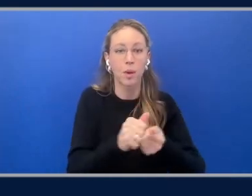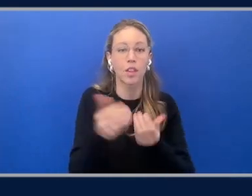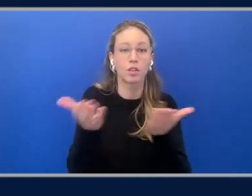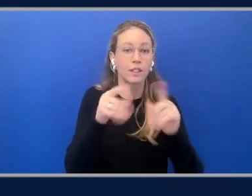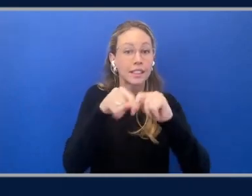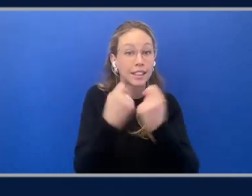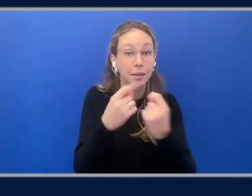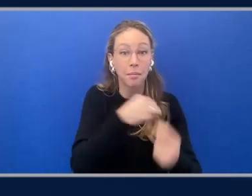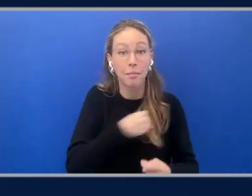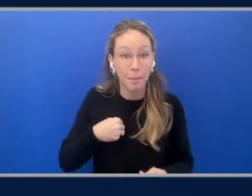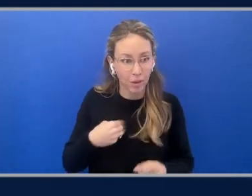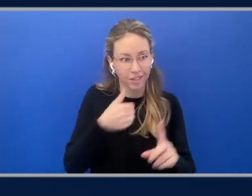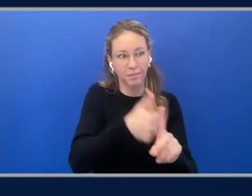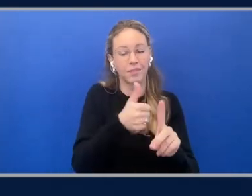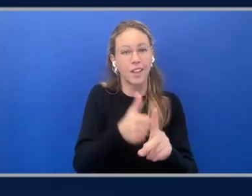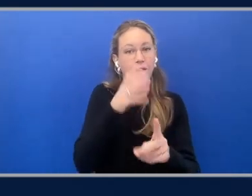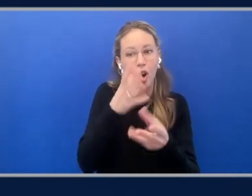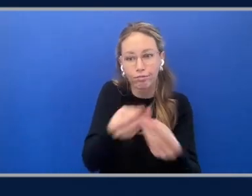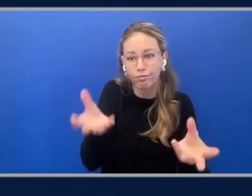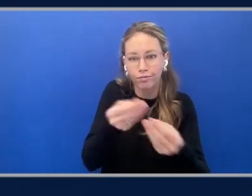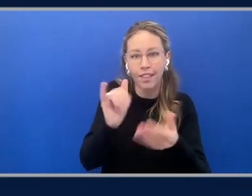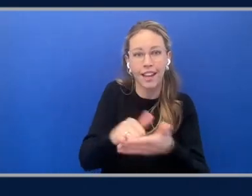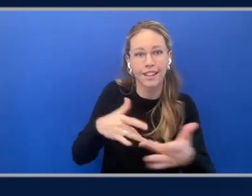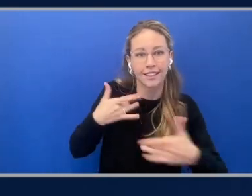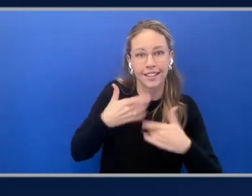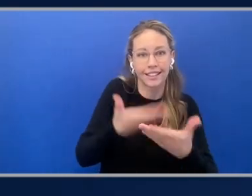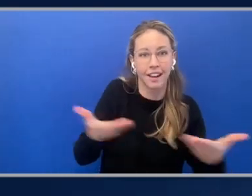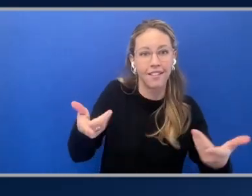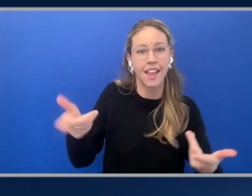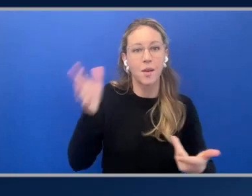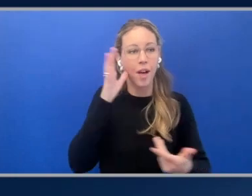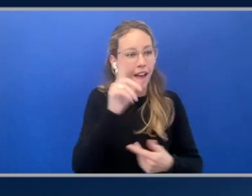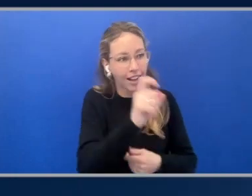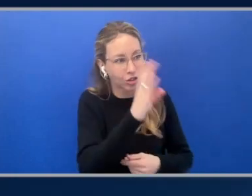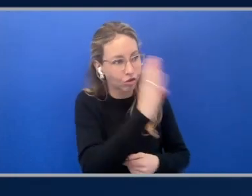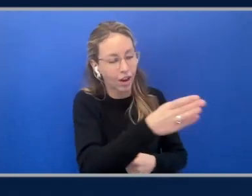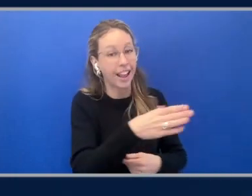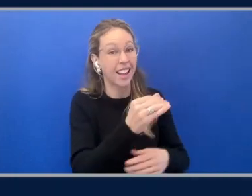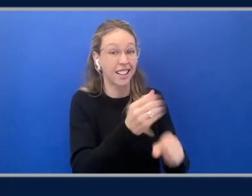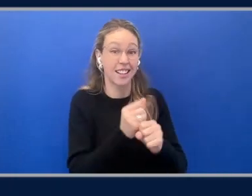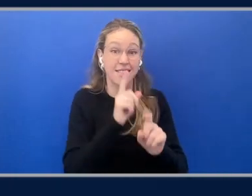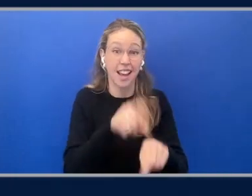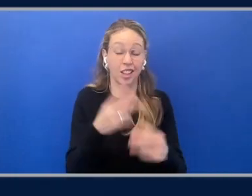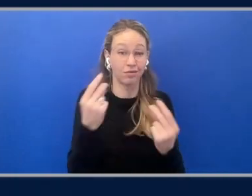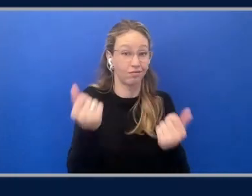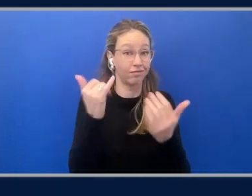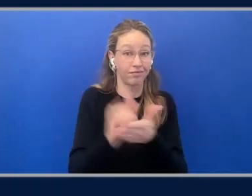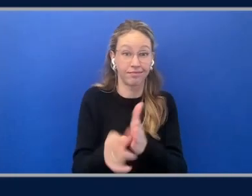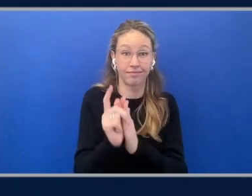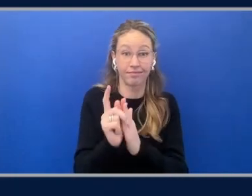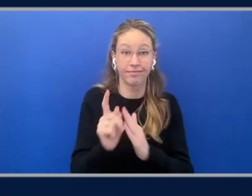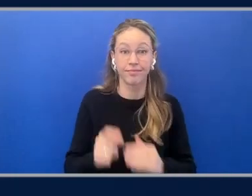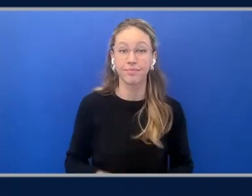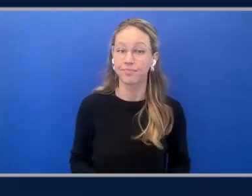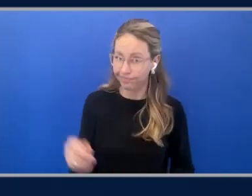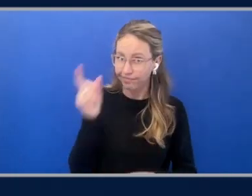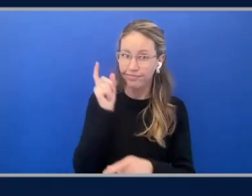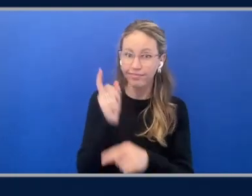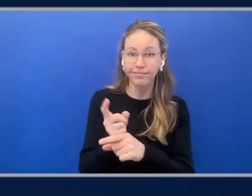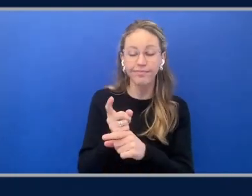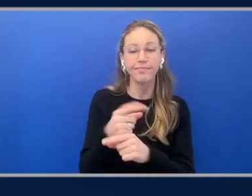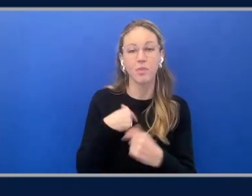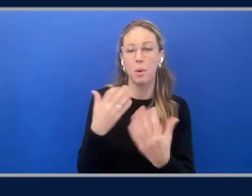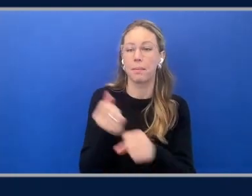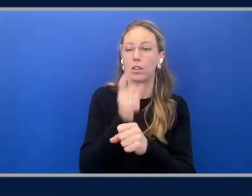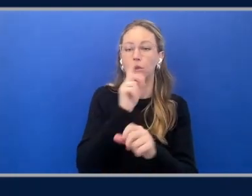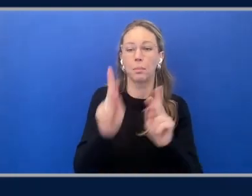putting out that really exciting stuff. They get to ask those questions directly and get those answers in real time. And again, I'm all about making things